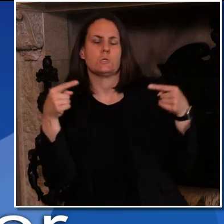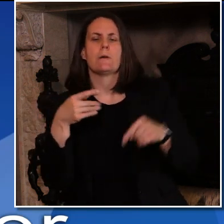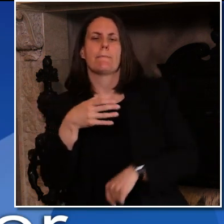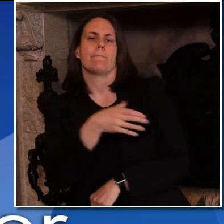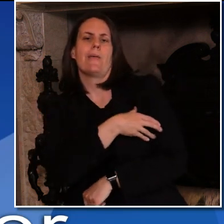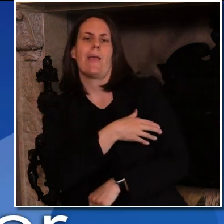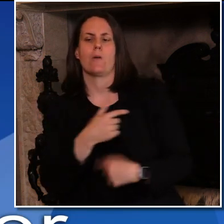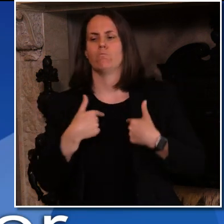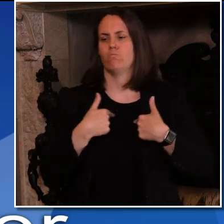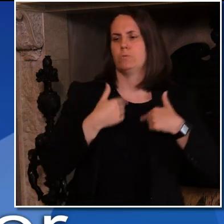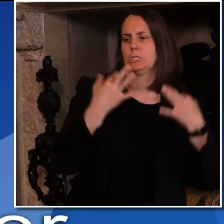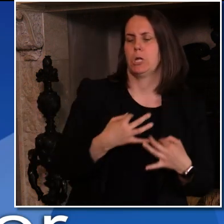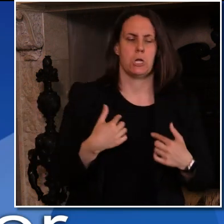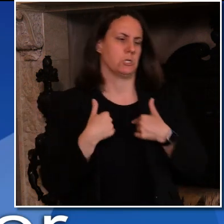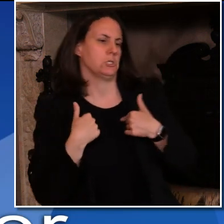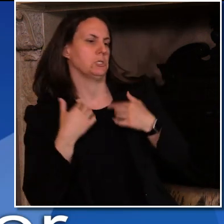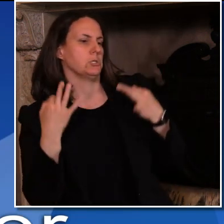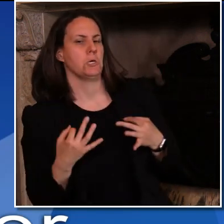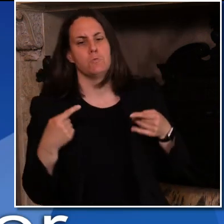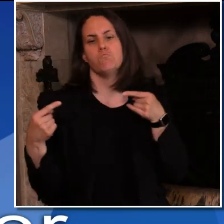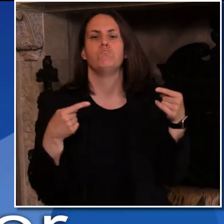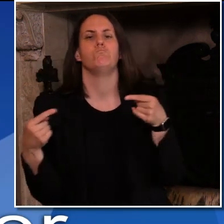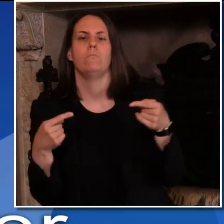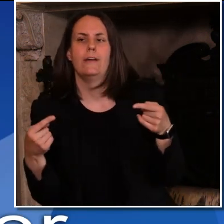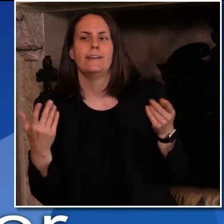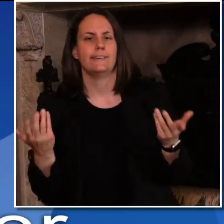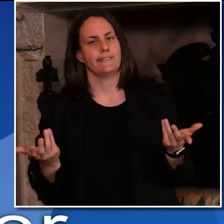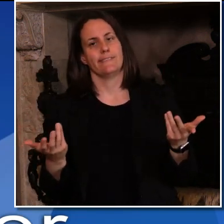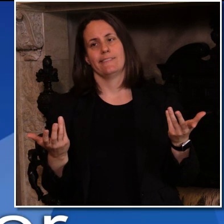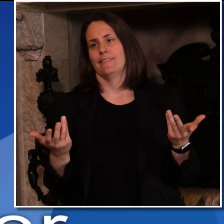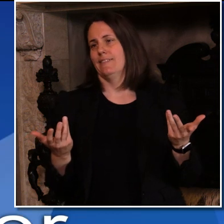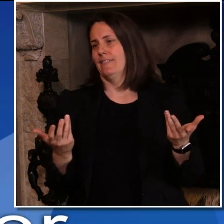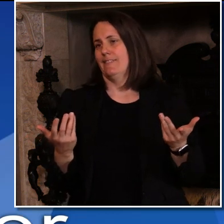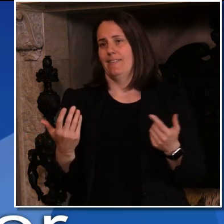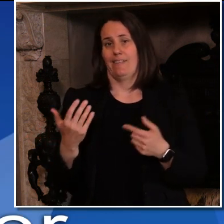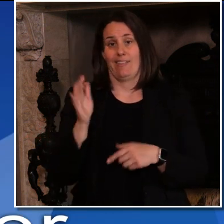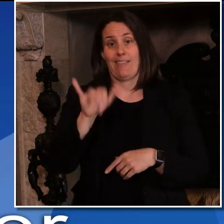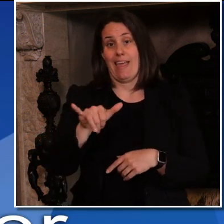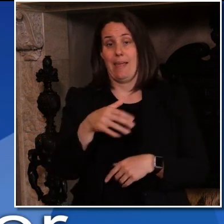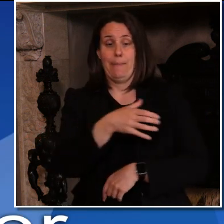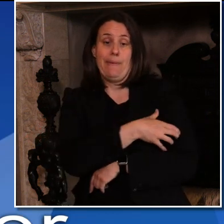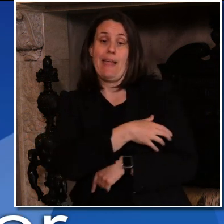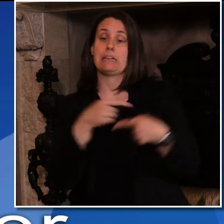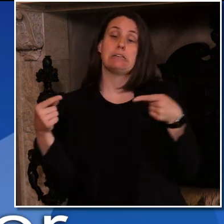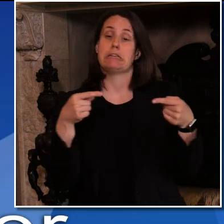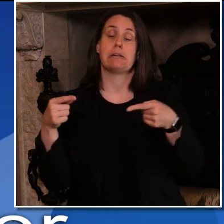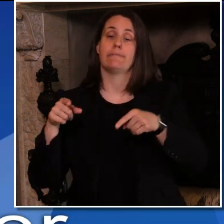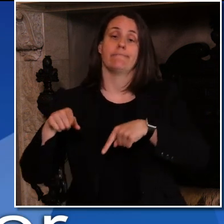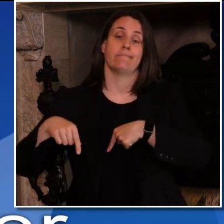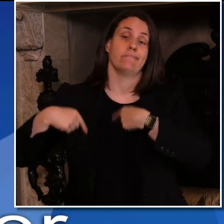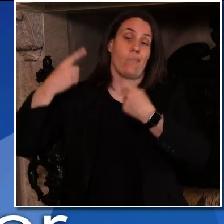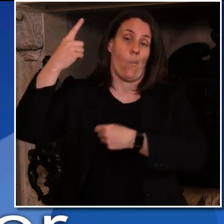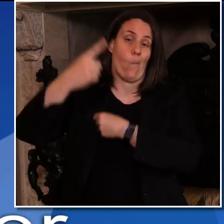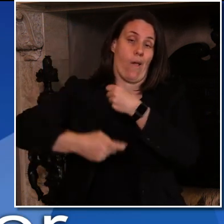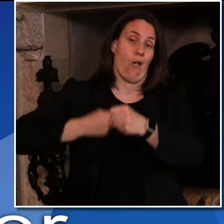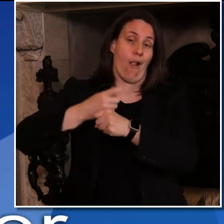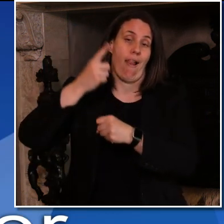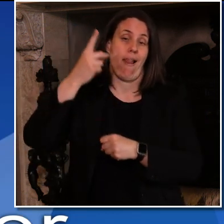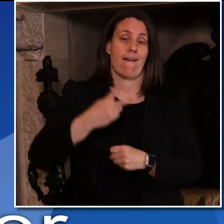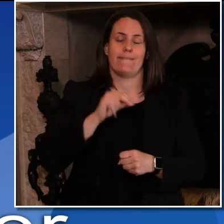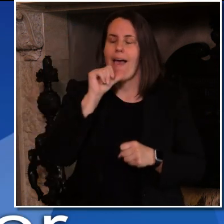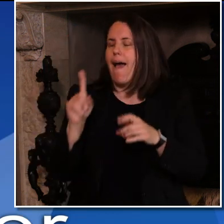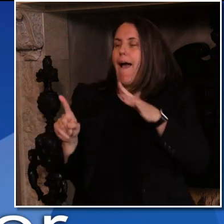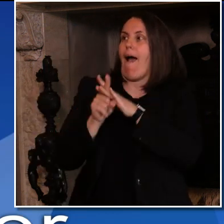back, it's been almost a year and a half to the lame duck session that occurred before you took office. Would you speak just a little bit to how